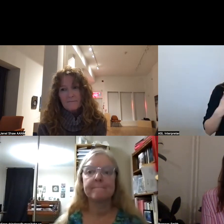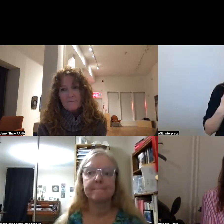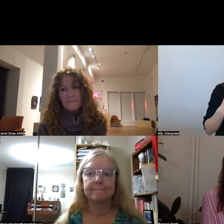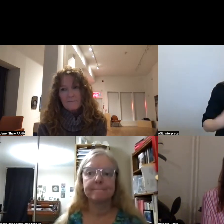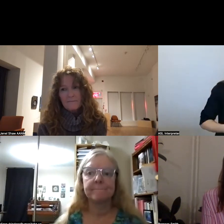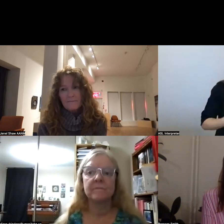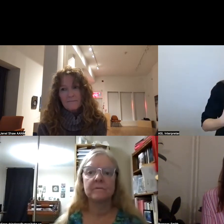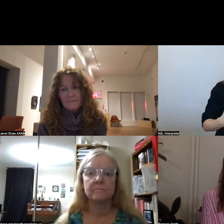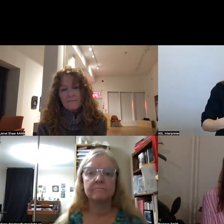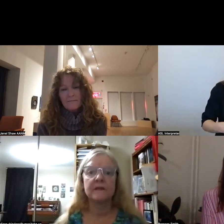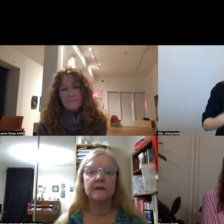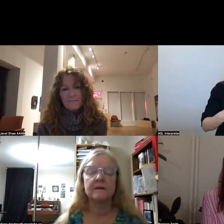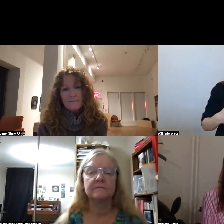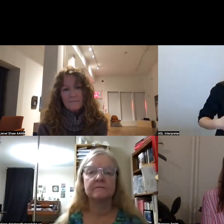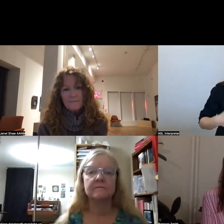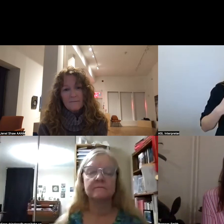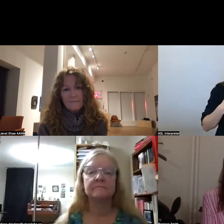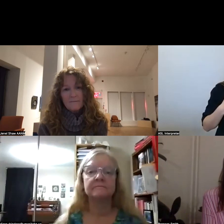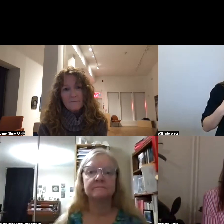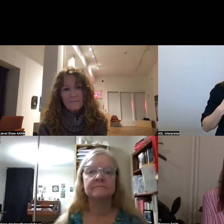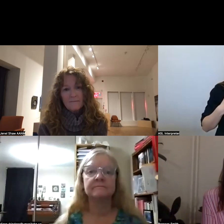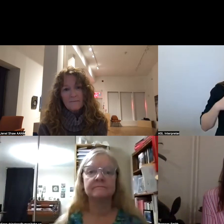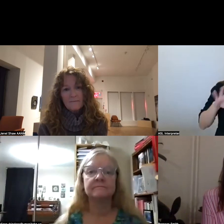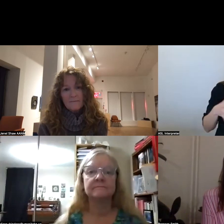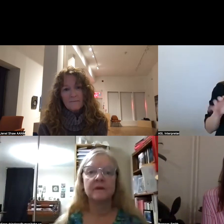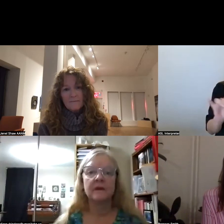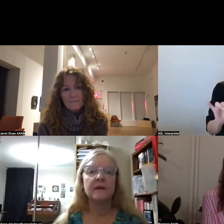healing. Yeah.